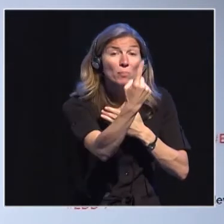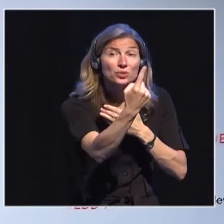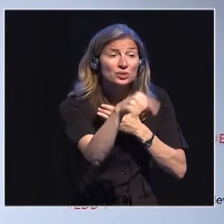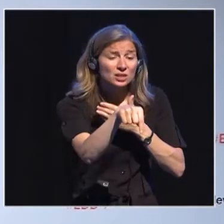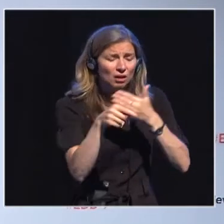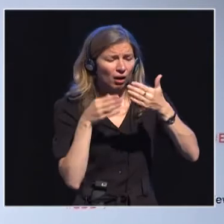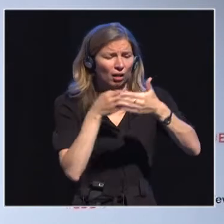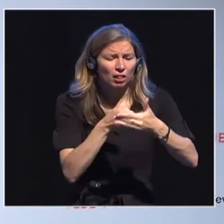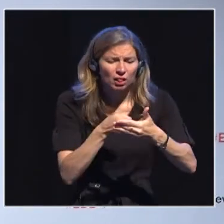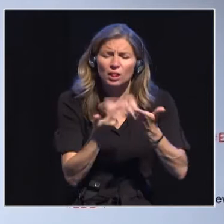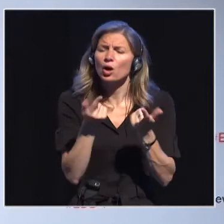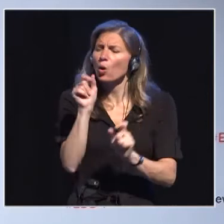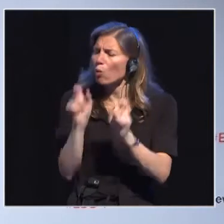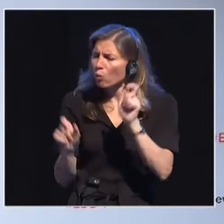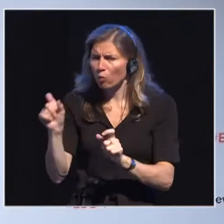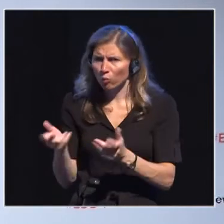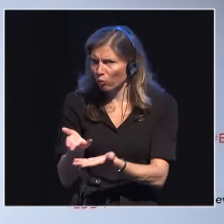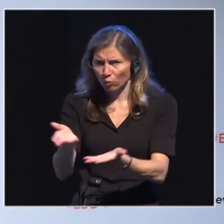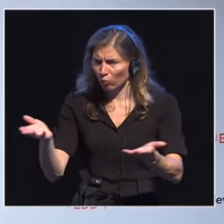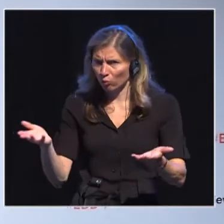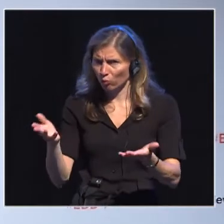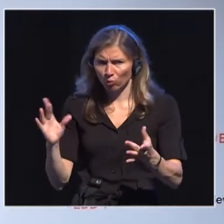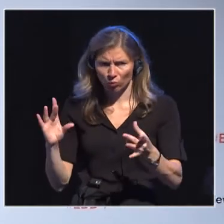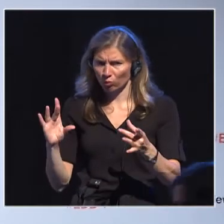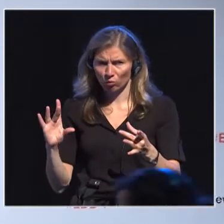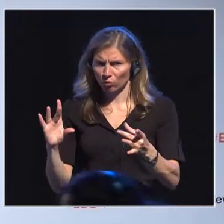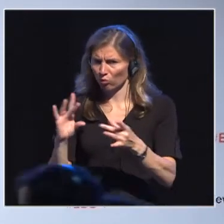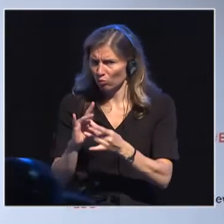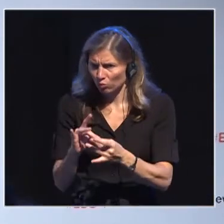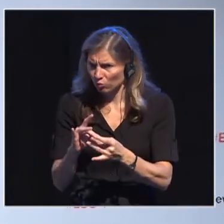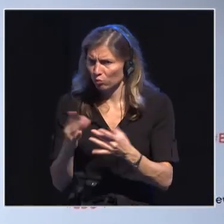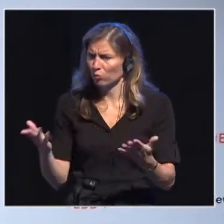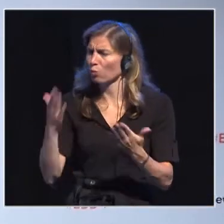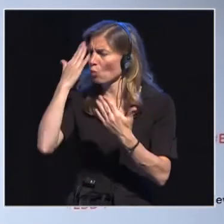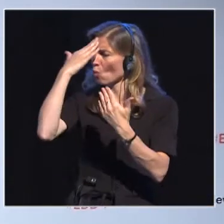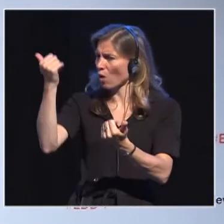Who are the unconnected, and why are they still unconnected?